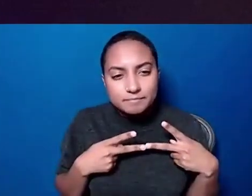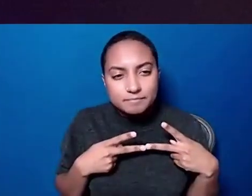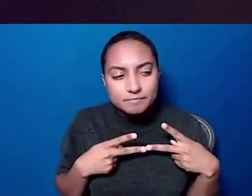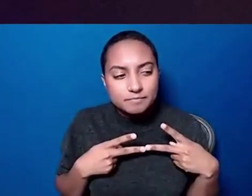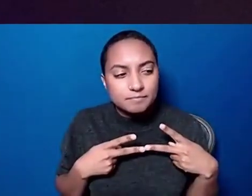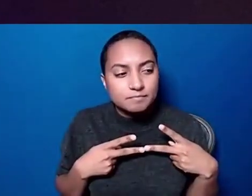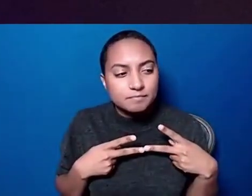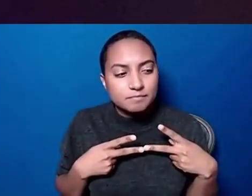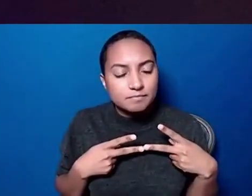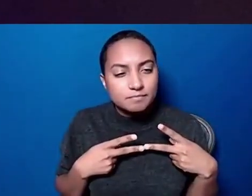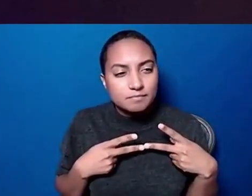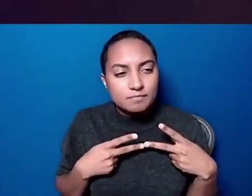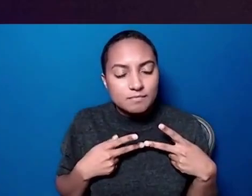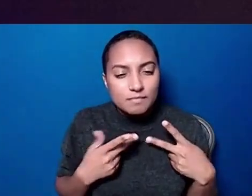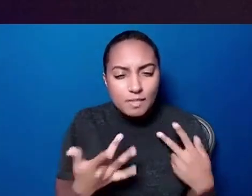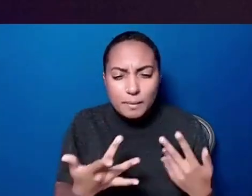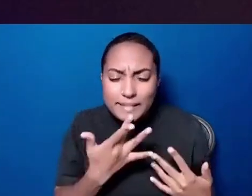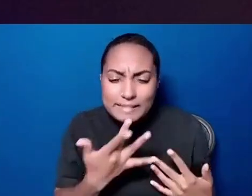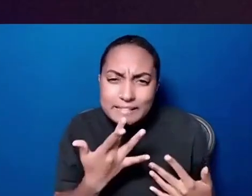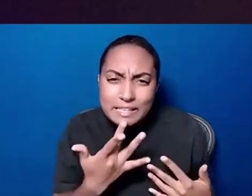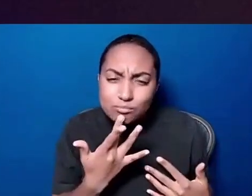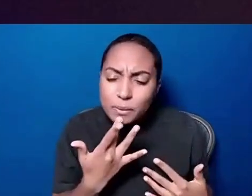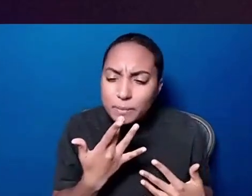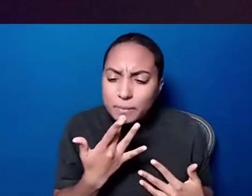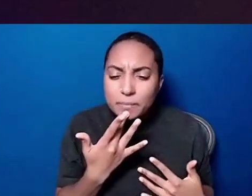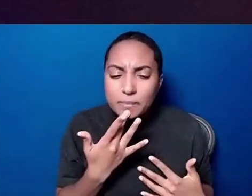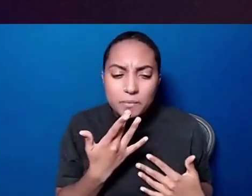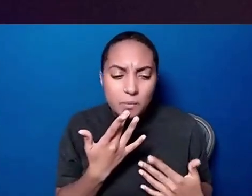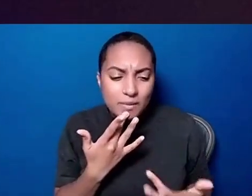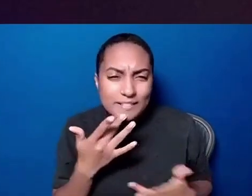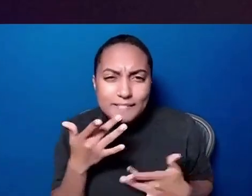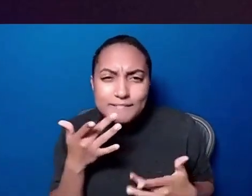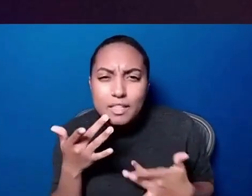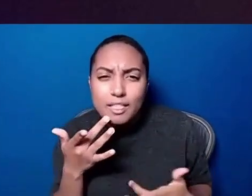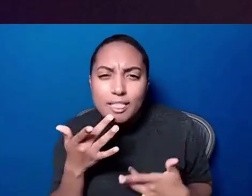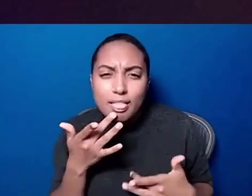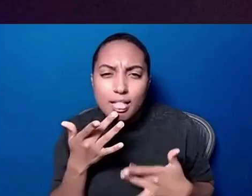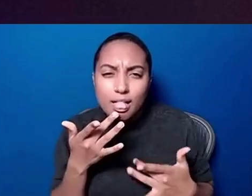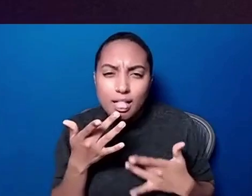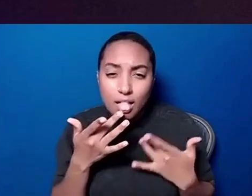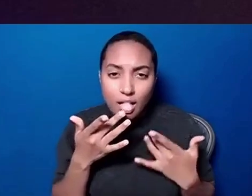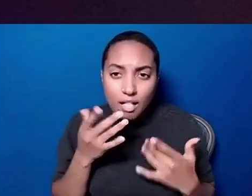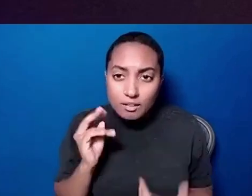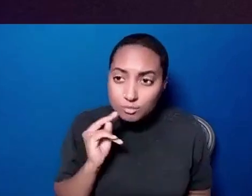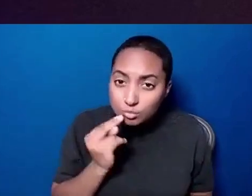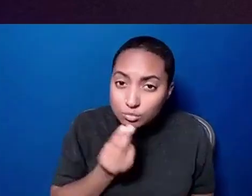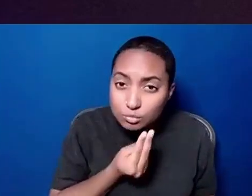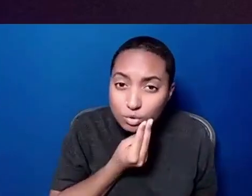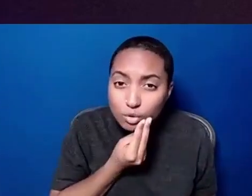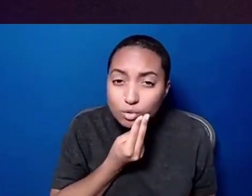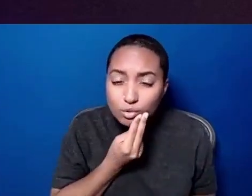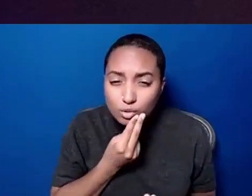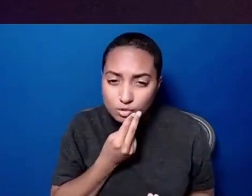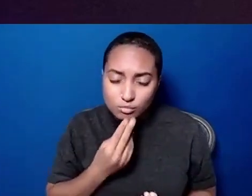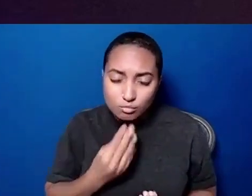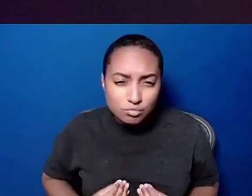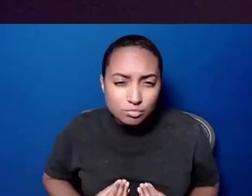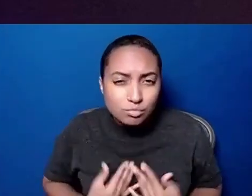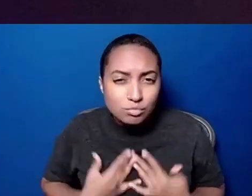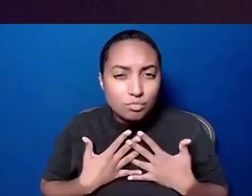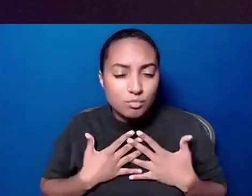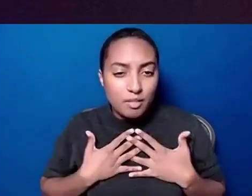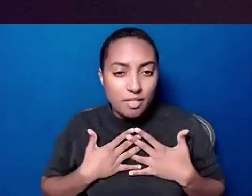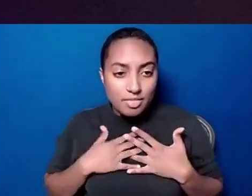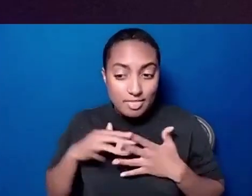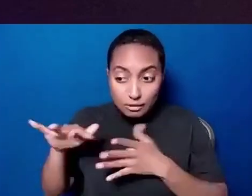What does it taste like, feel like? How does it nourish you? How does the stream protect your heart